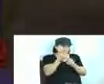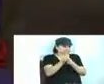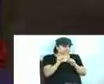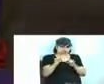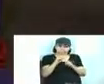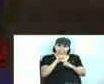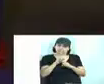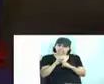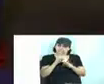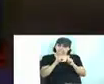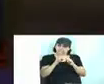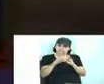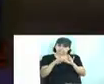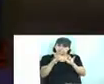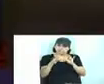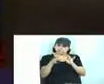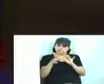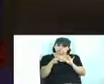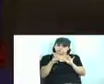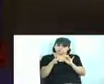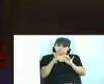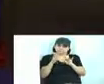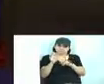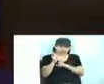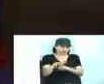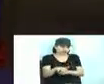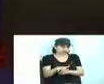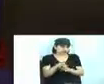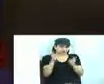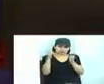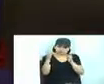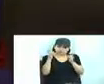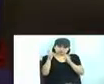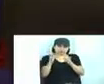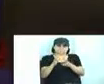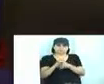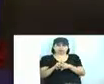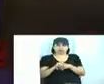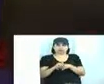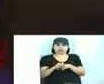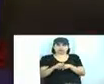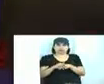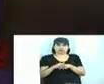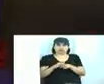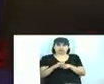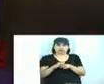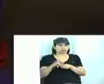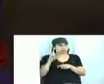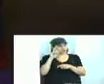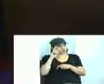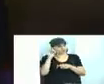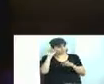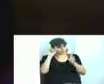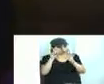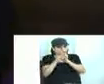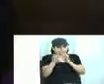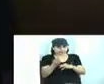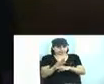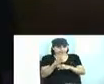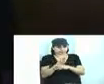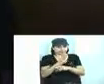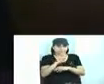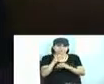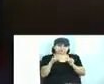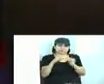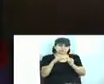comment about tyrannical, oppressive regimes. I think that the imagery that is used is talking